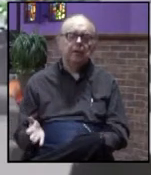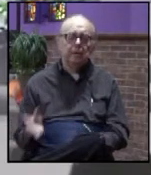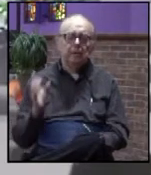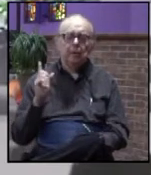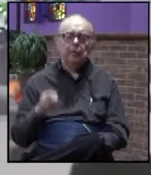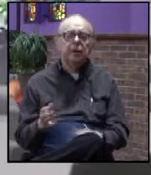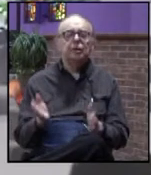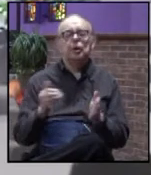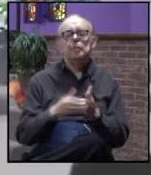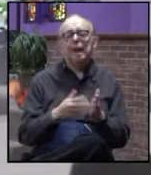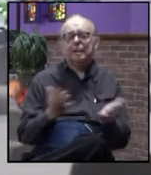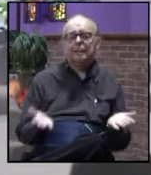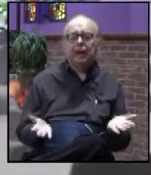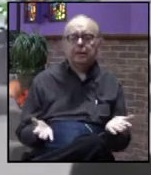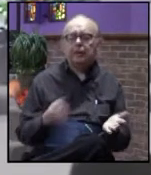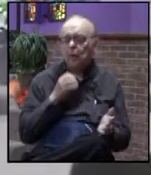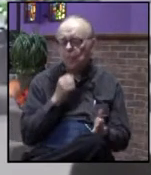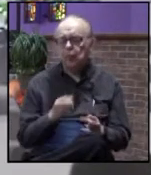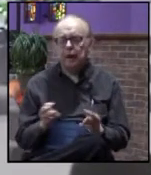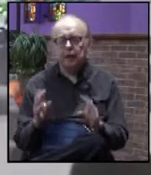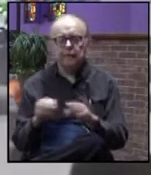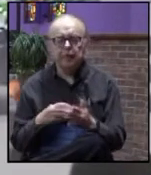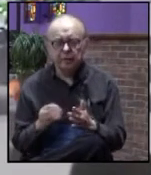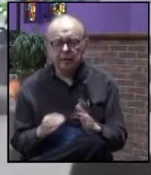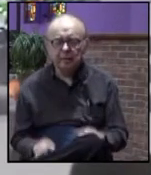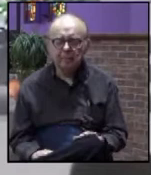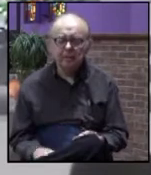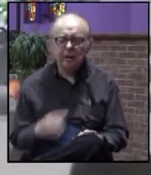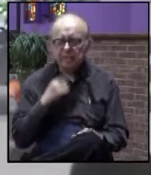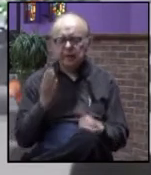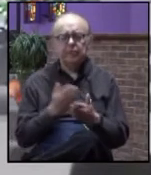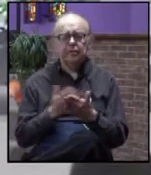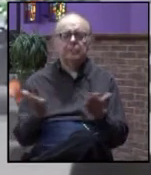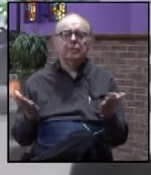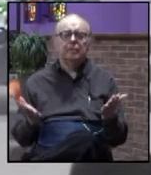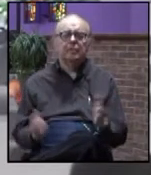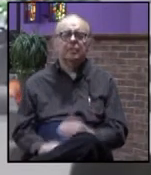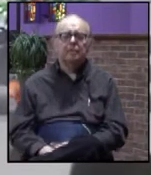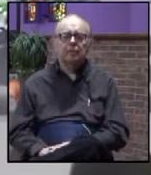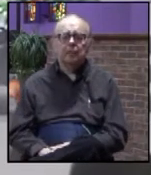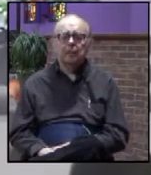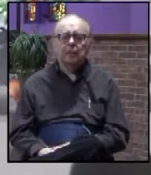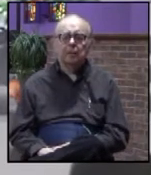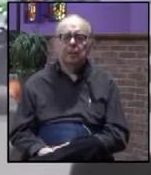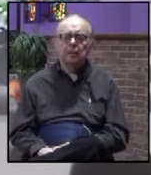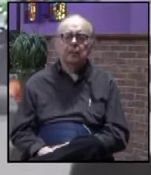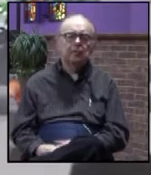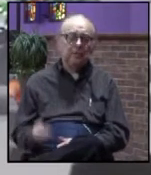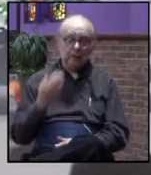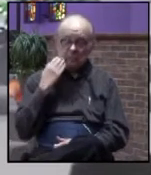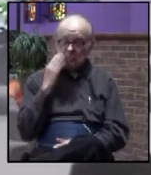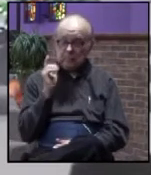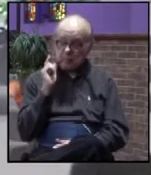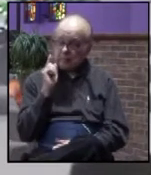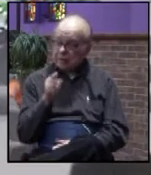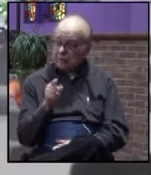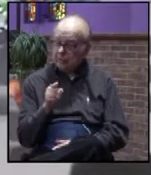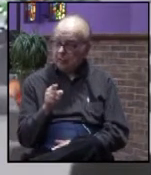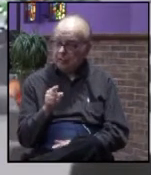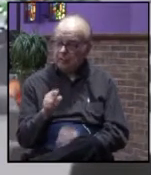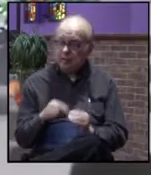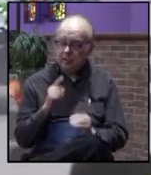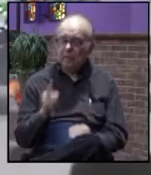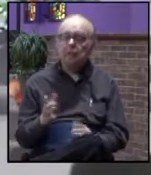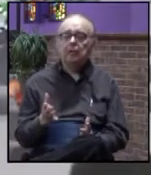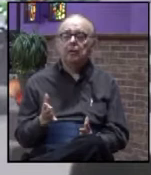need to go back to, is those things. Look, can I say something to y'all? I don't know about you,